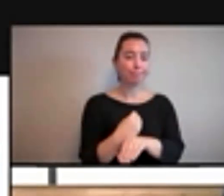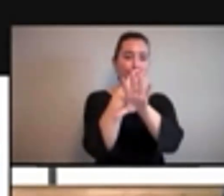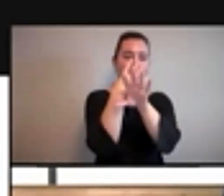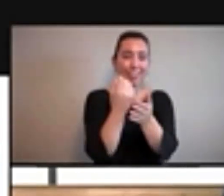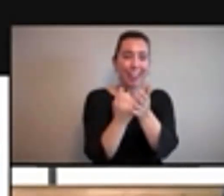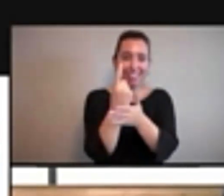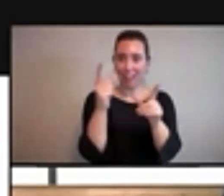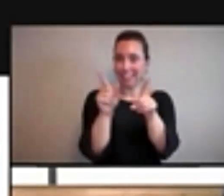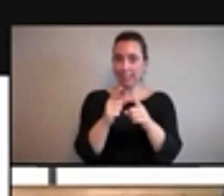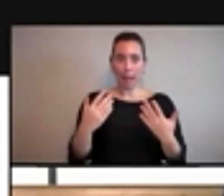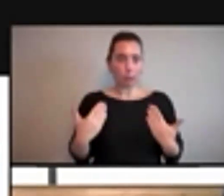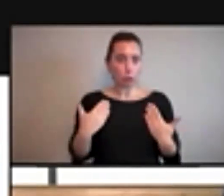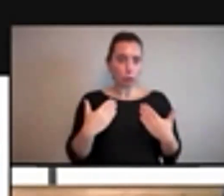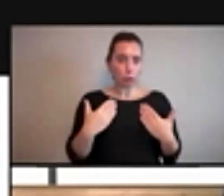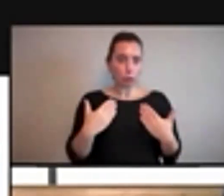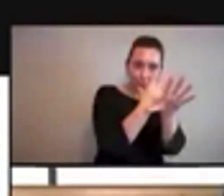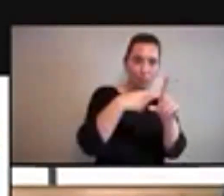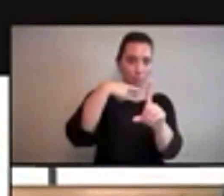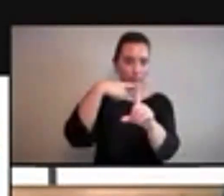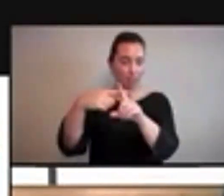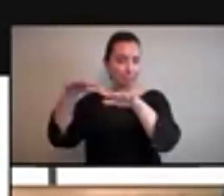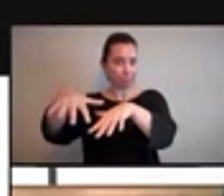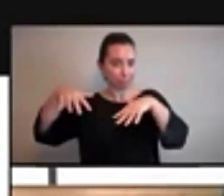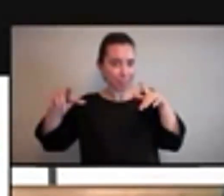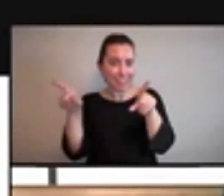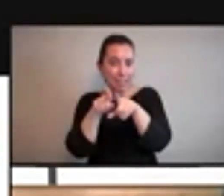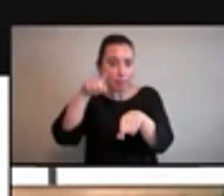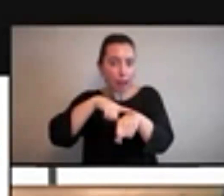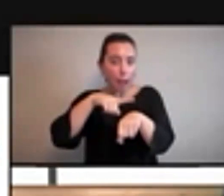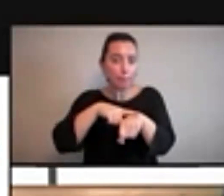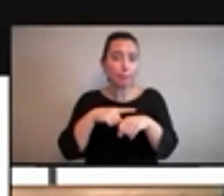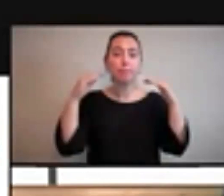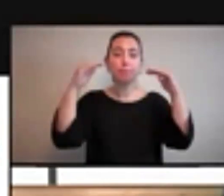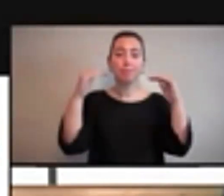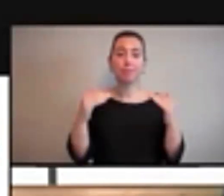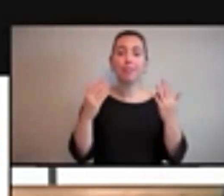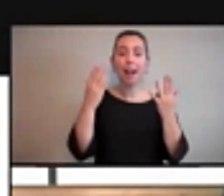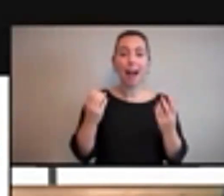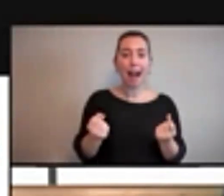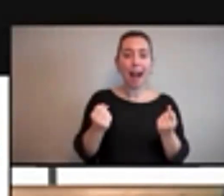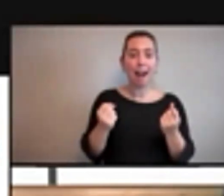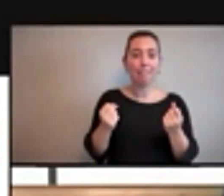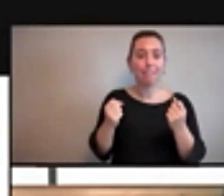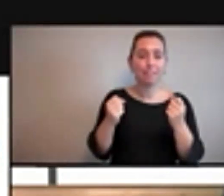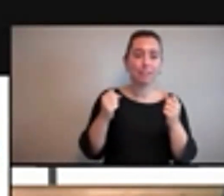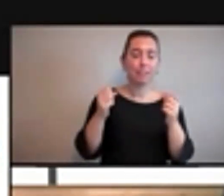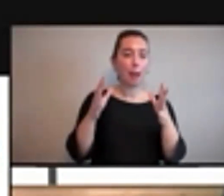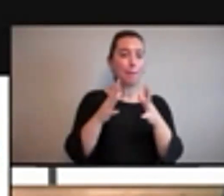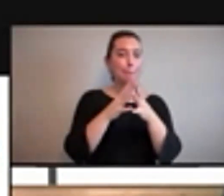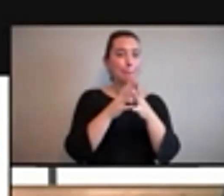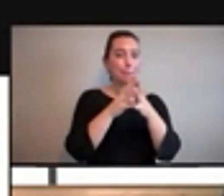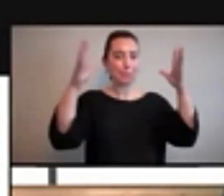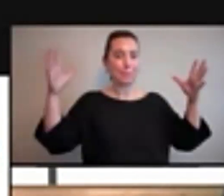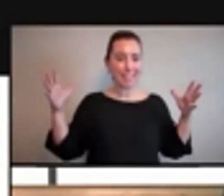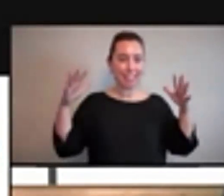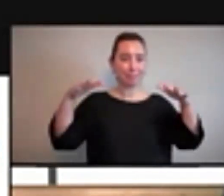we are in there today. And we created a massive open online course that we shared via the so-called Digital University Hub